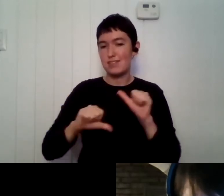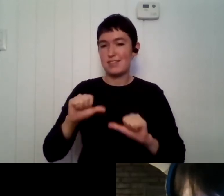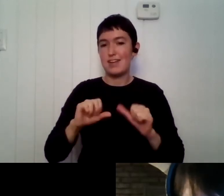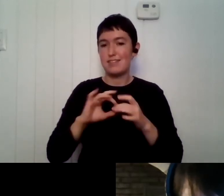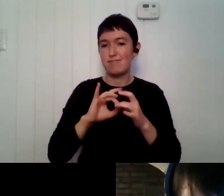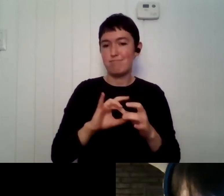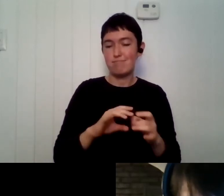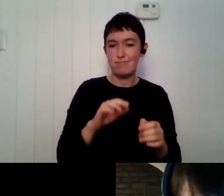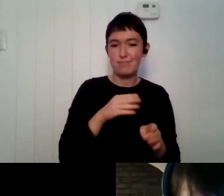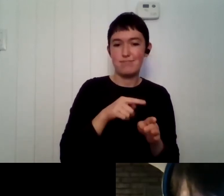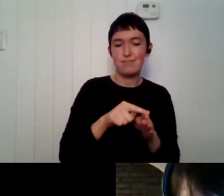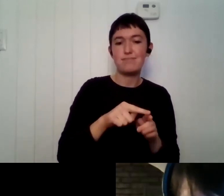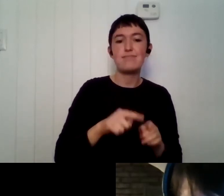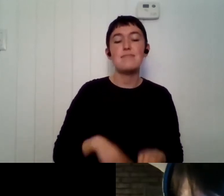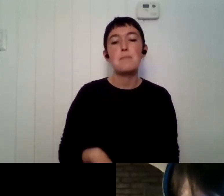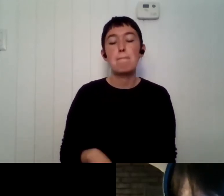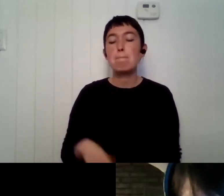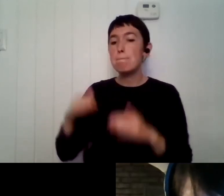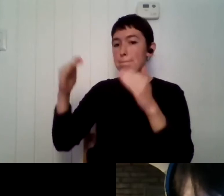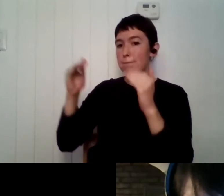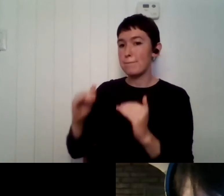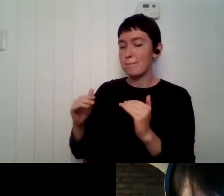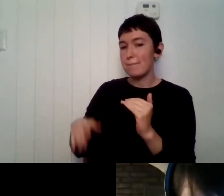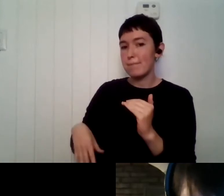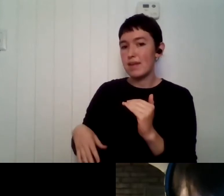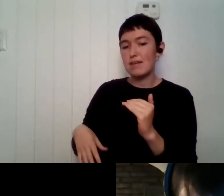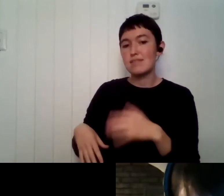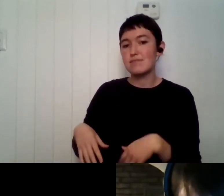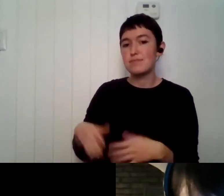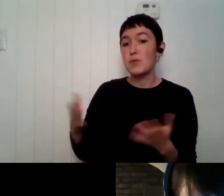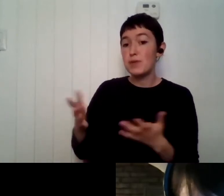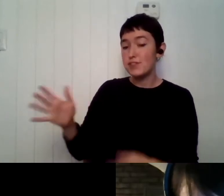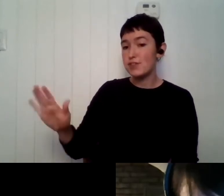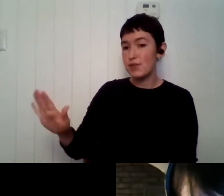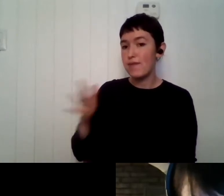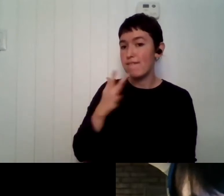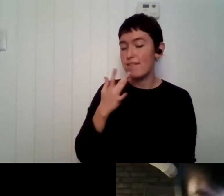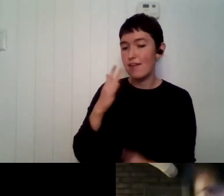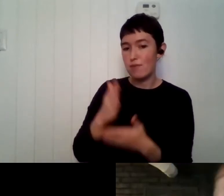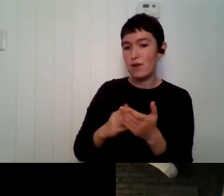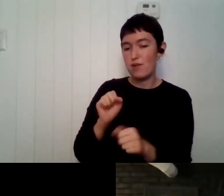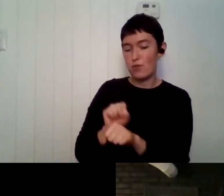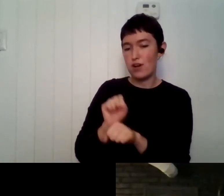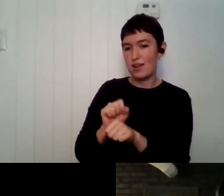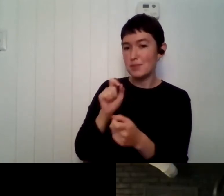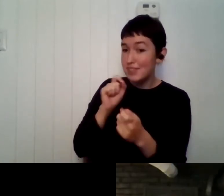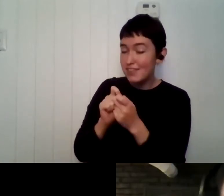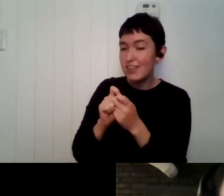Sharp's class. This is Zach asking, what is your favorite part of working specifically at MIT?